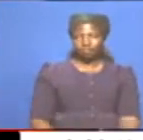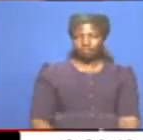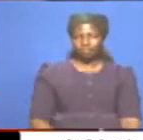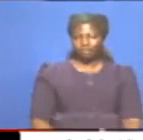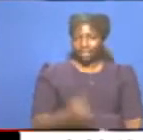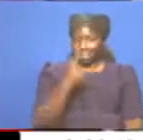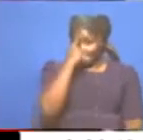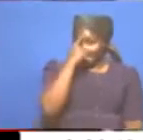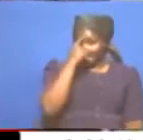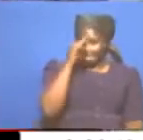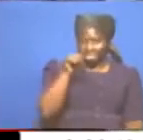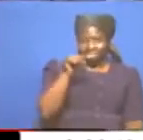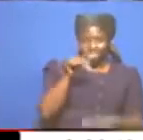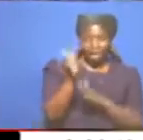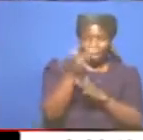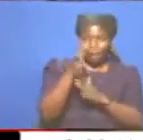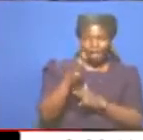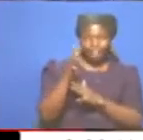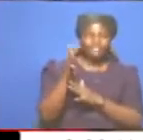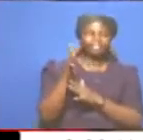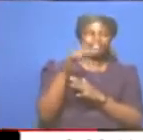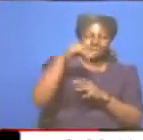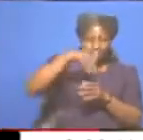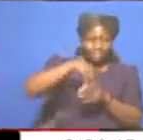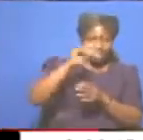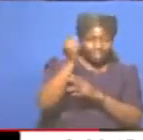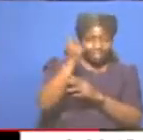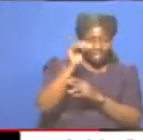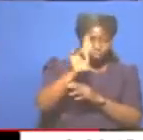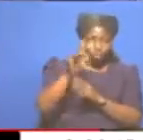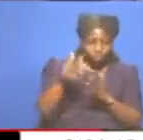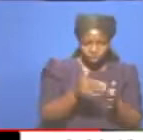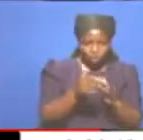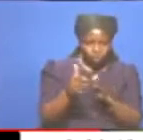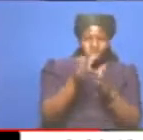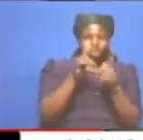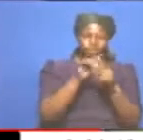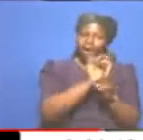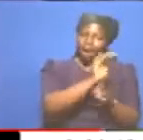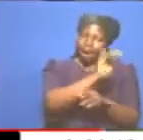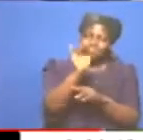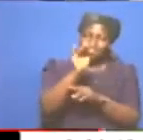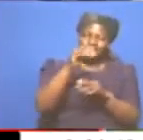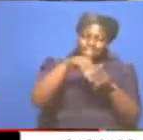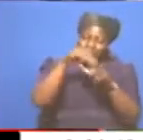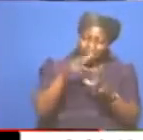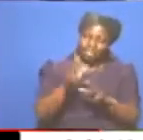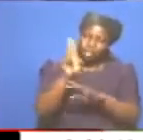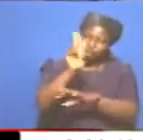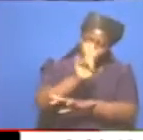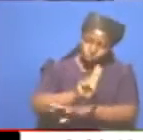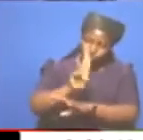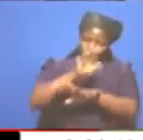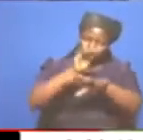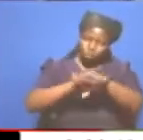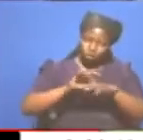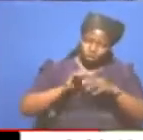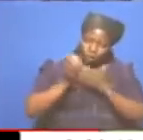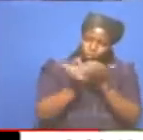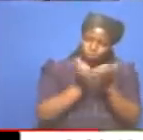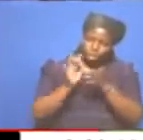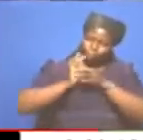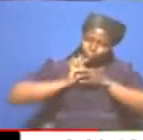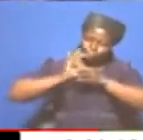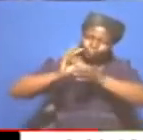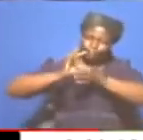India's High Commissioner to Kenya taking the opportunity to rally investors to take advantage of the good bilateral ties